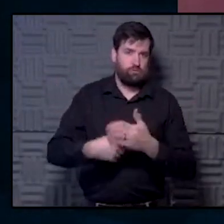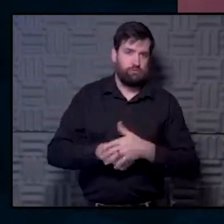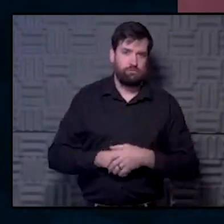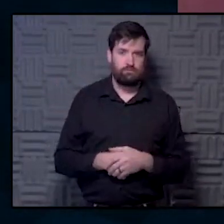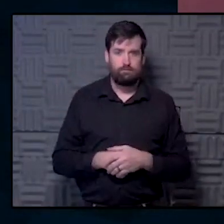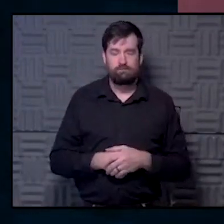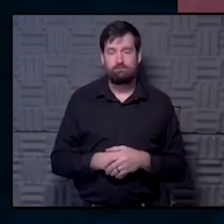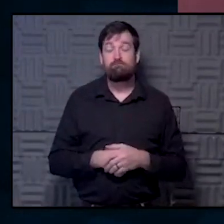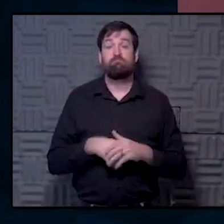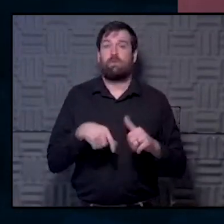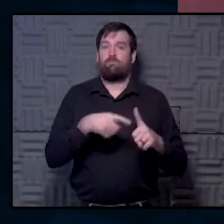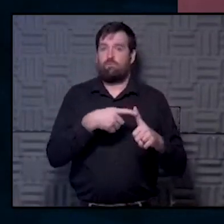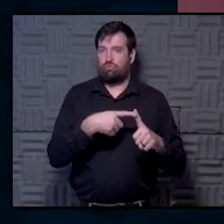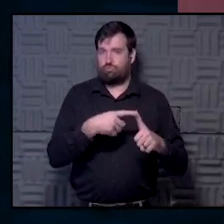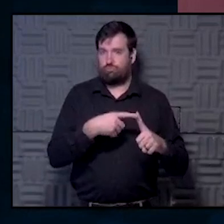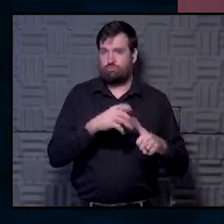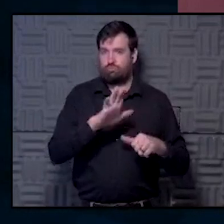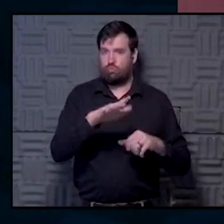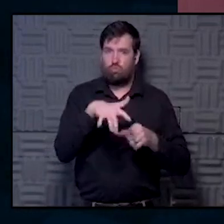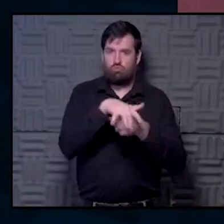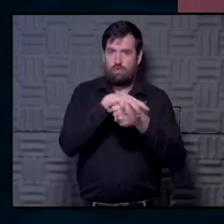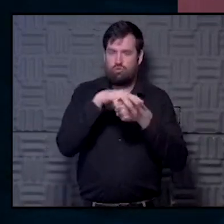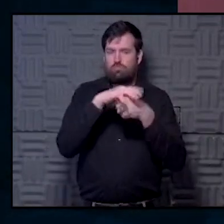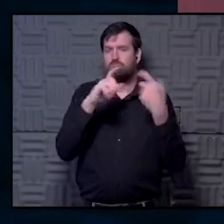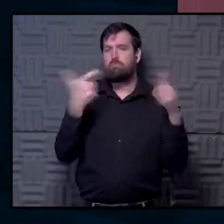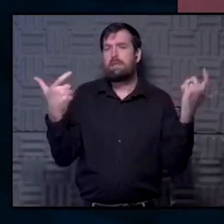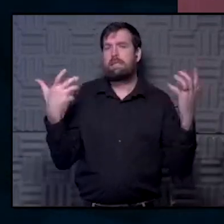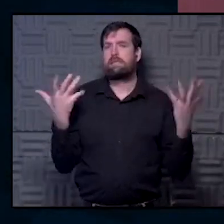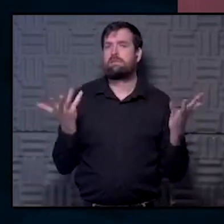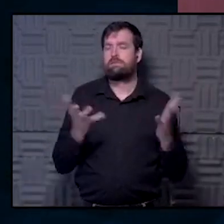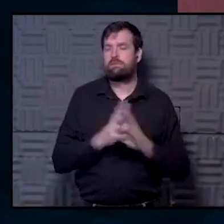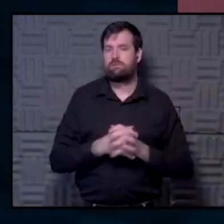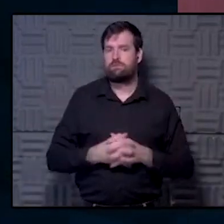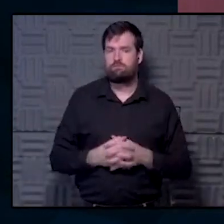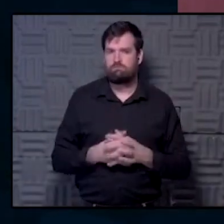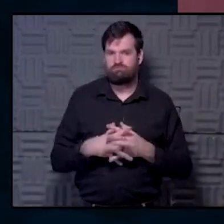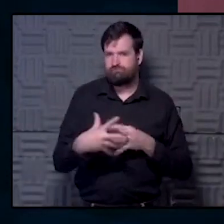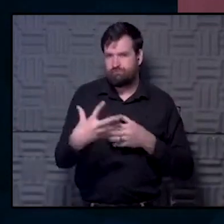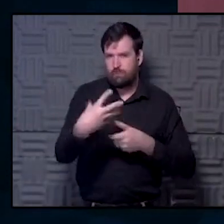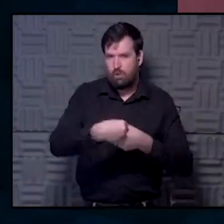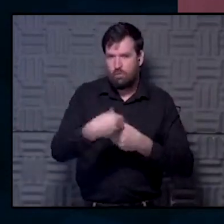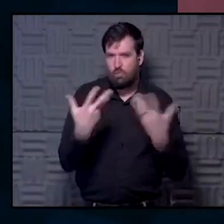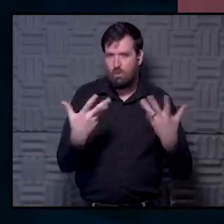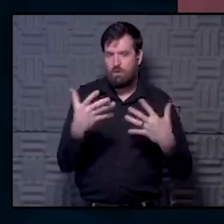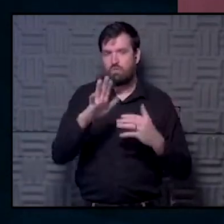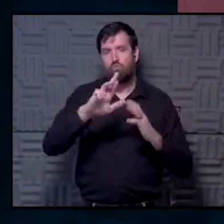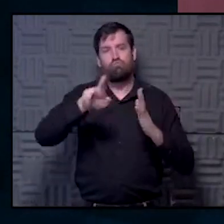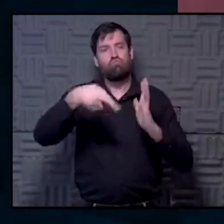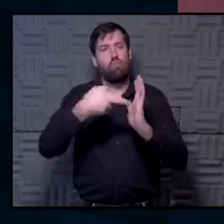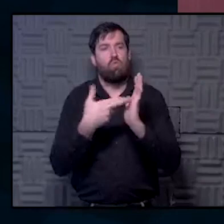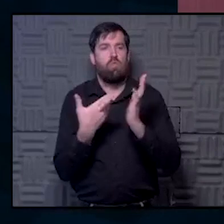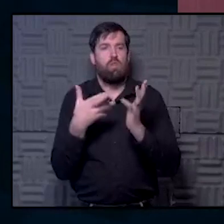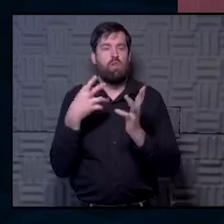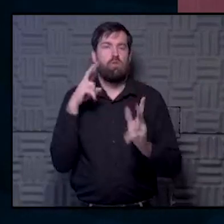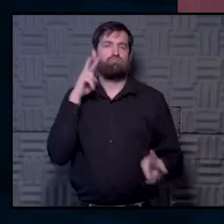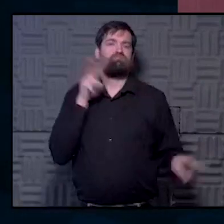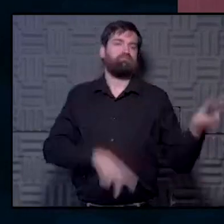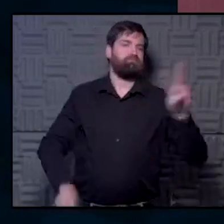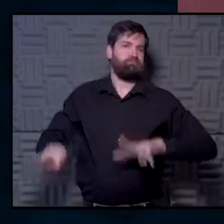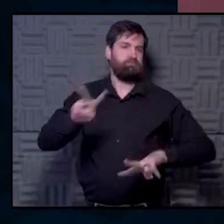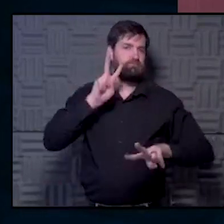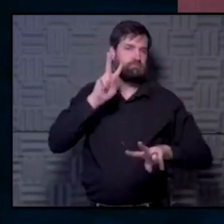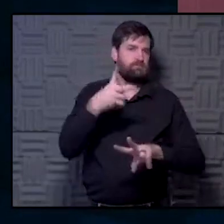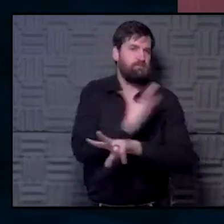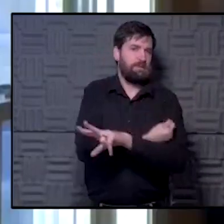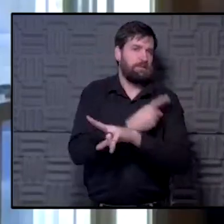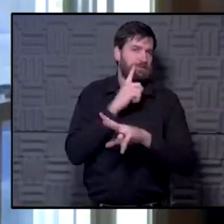So first, let's start with your region. How big is that? Exactly what does it encompass, and what's your role in overseeing vaccine distribution